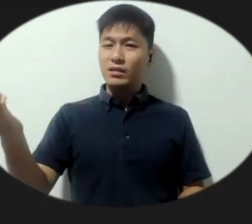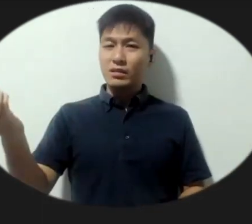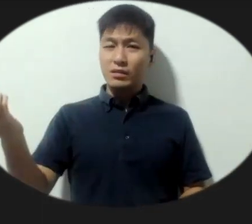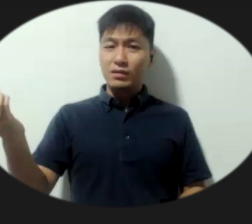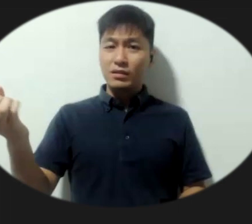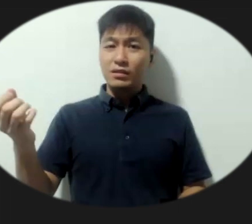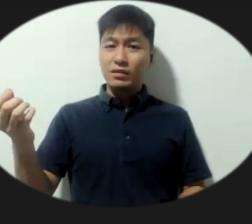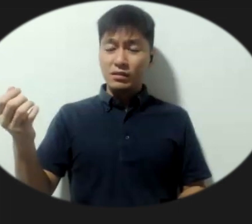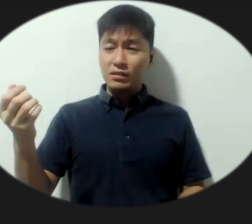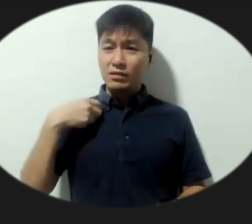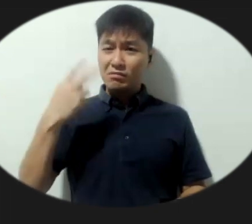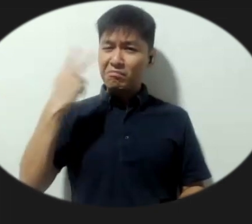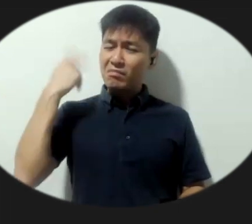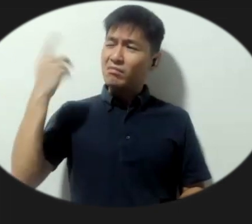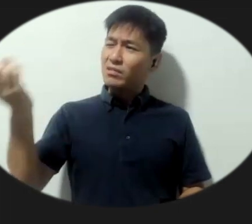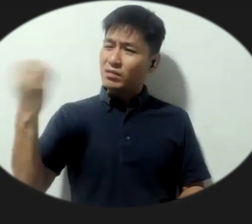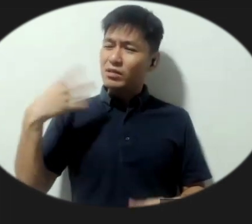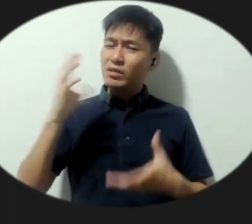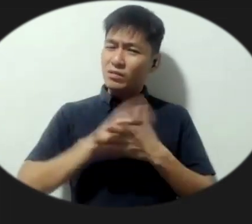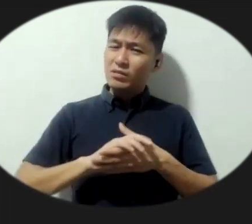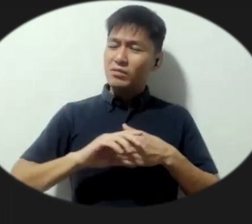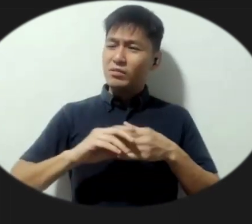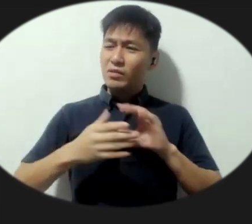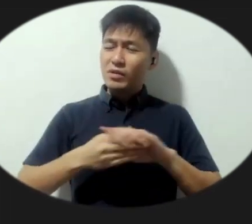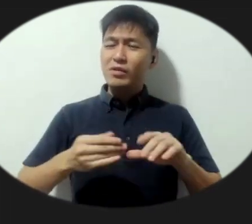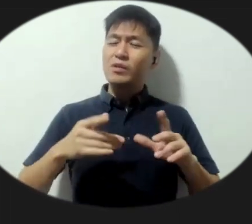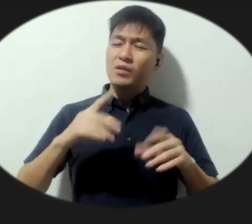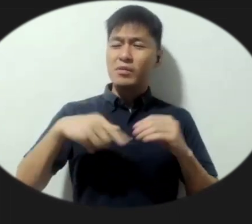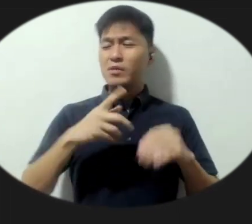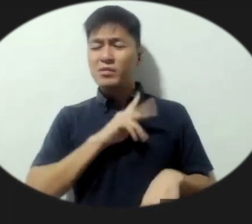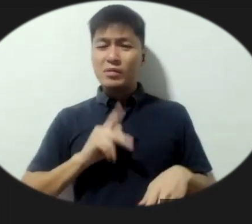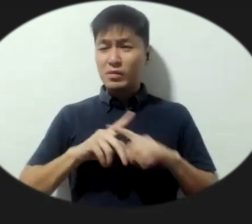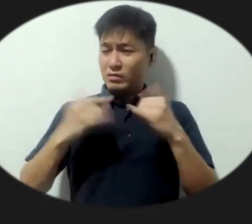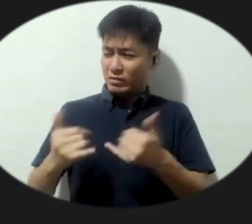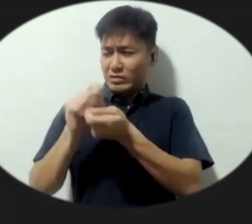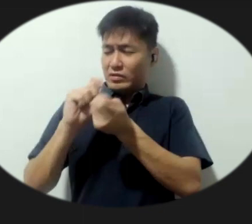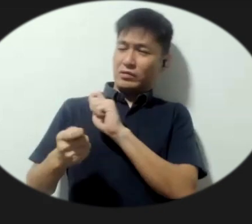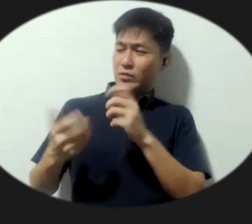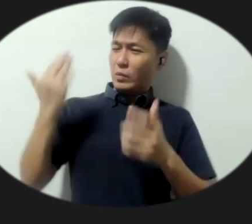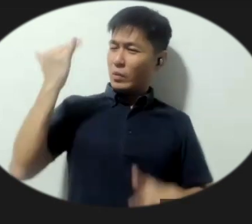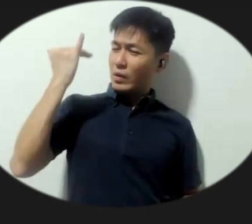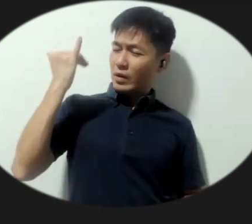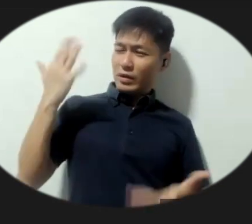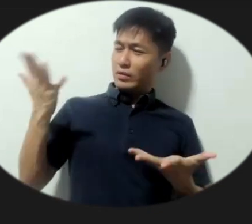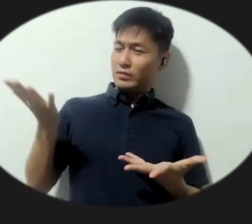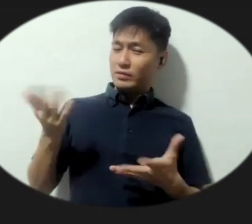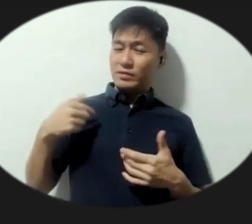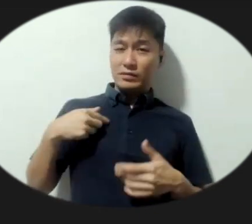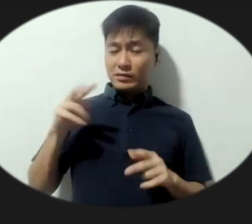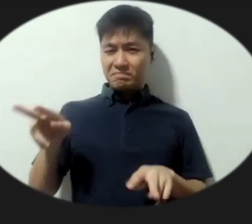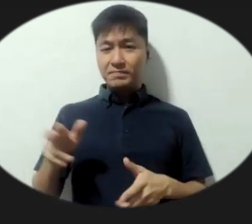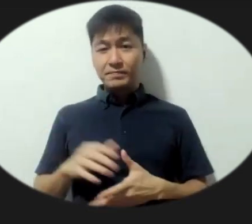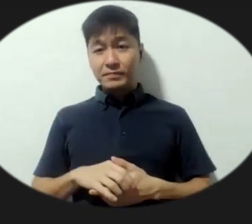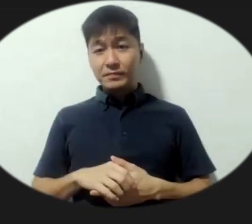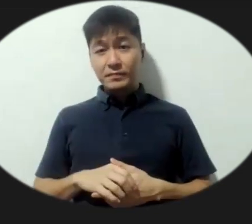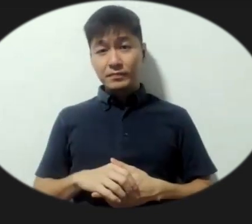him. And I couldn't understand what had happened to my dad. And he started now selling the car in parts. So he would sell